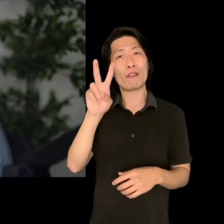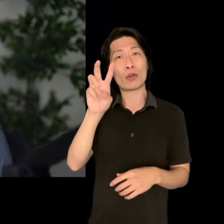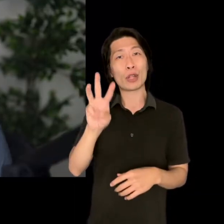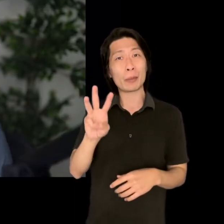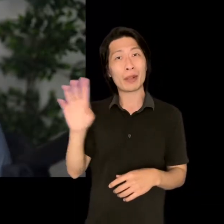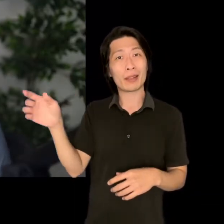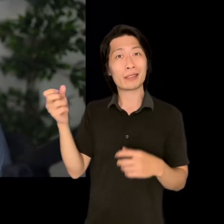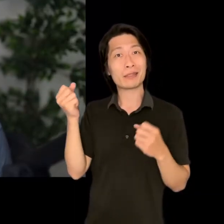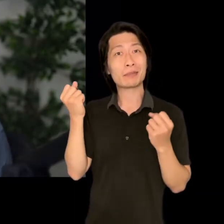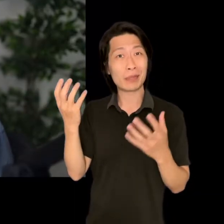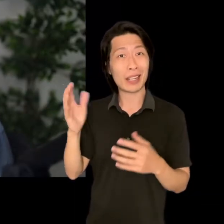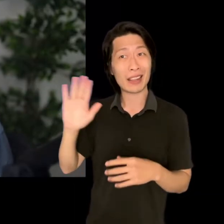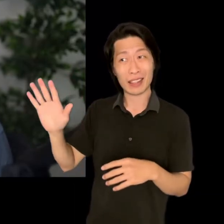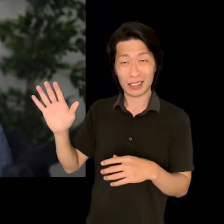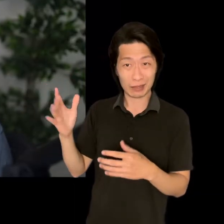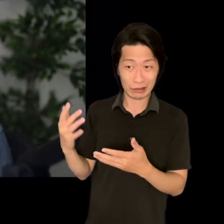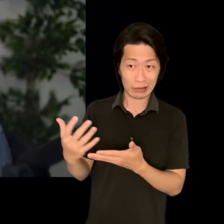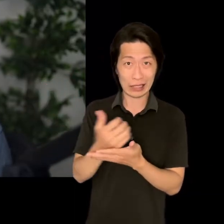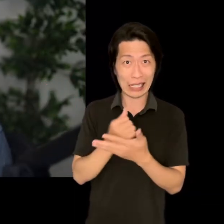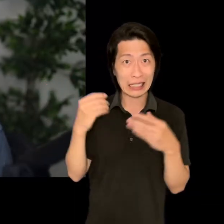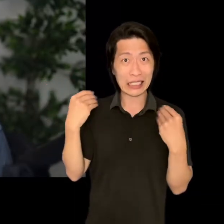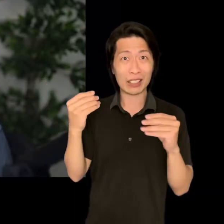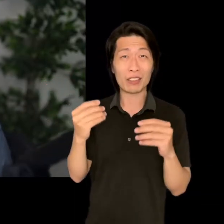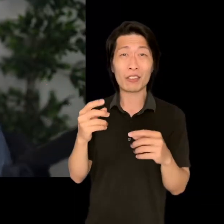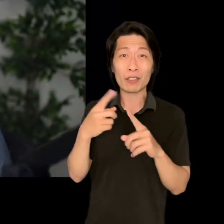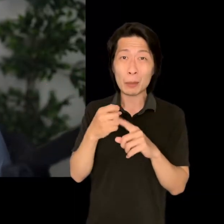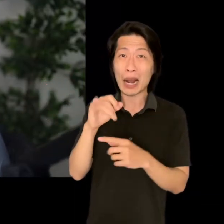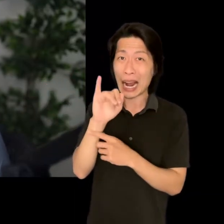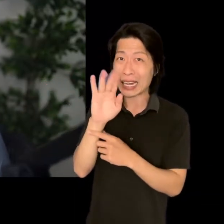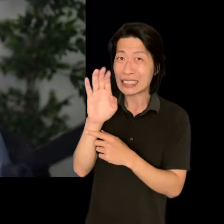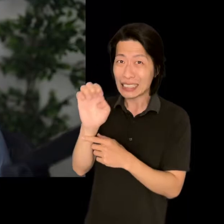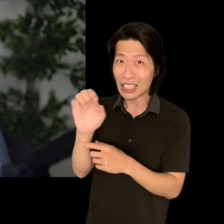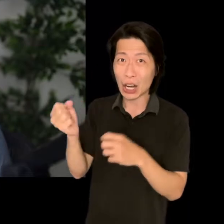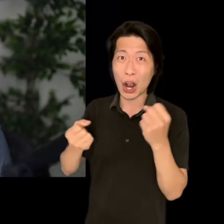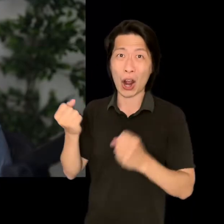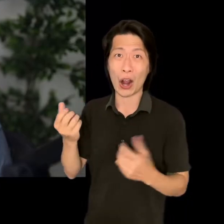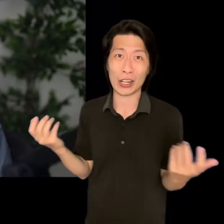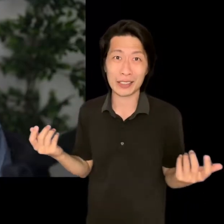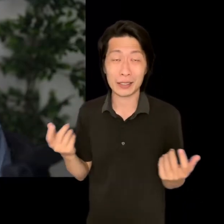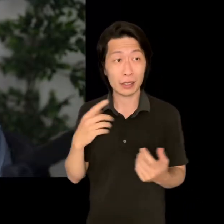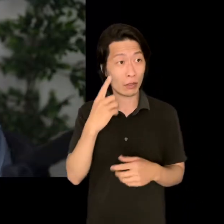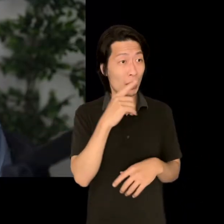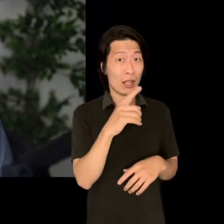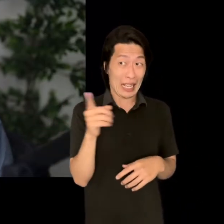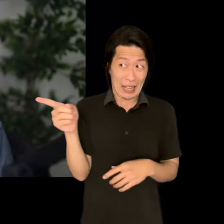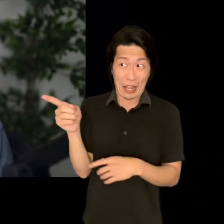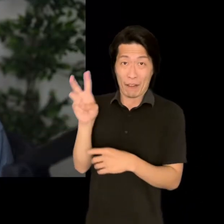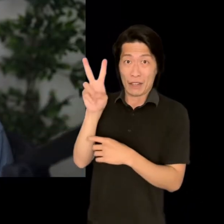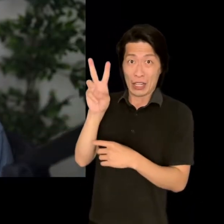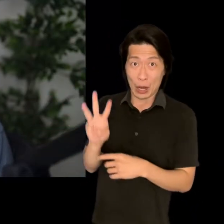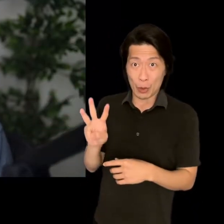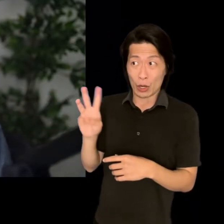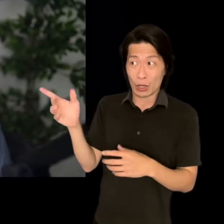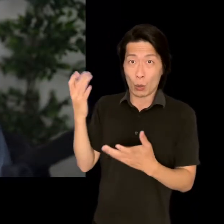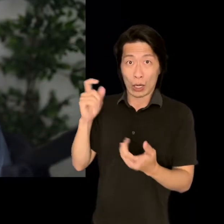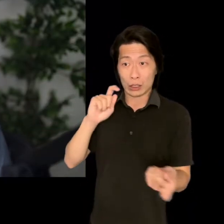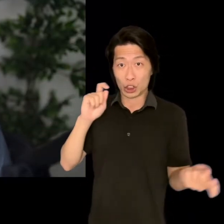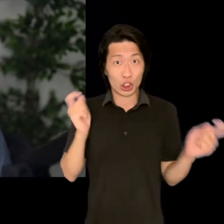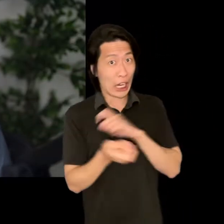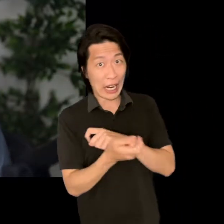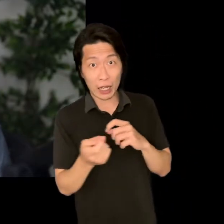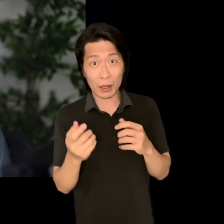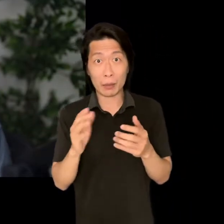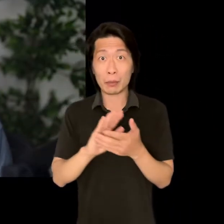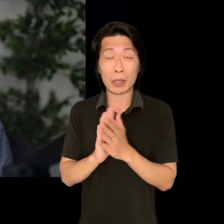the vast majority of its sales, of its revenue from IC cars. And for Volkswagen to go all in on, let's say, electric cars,